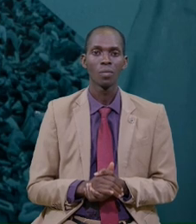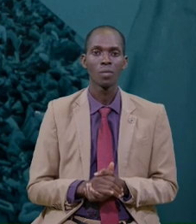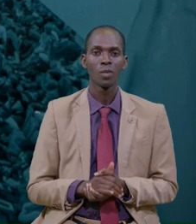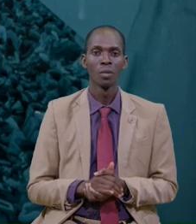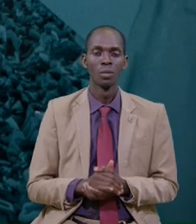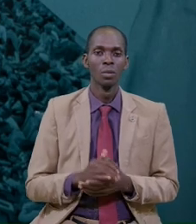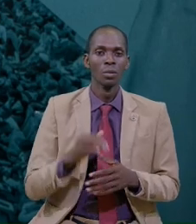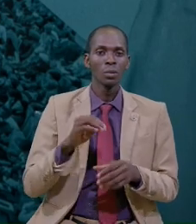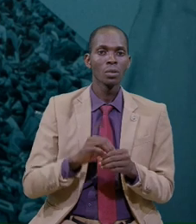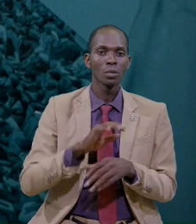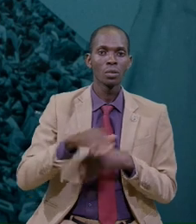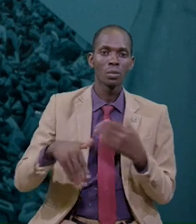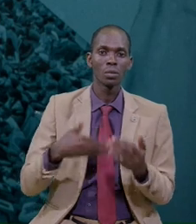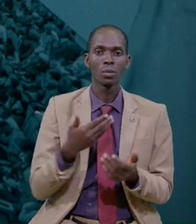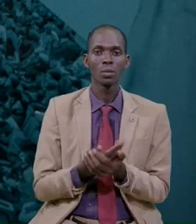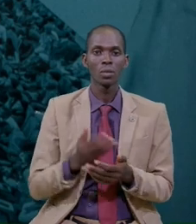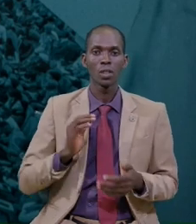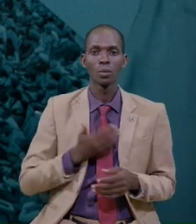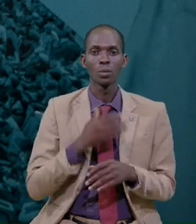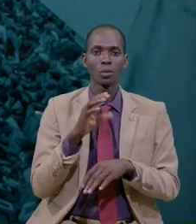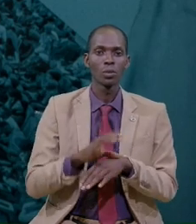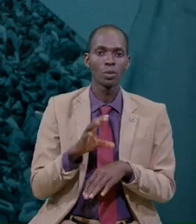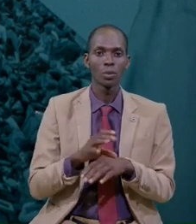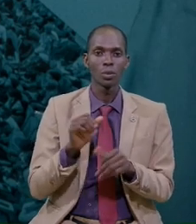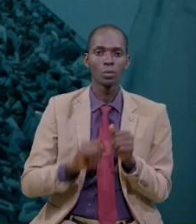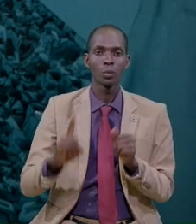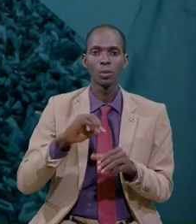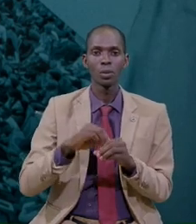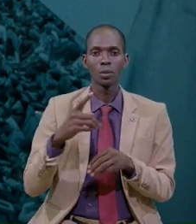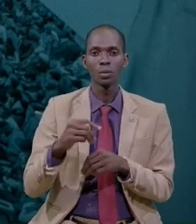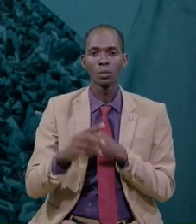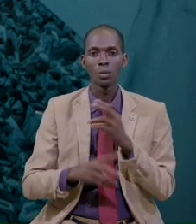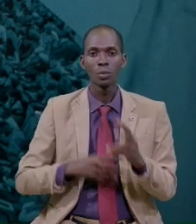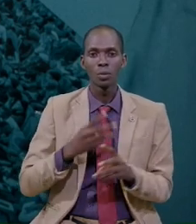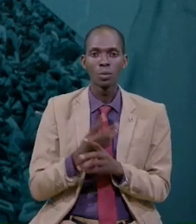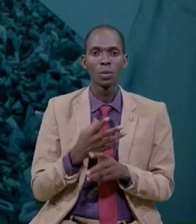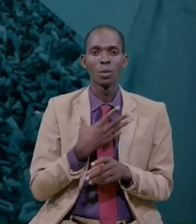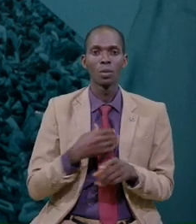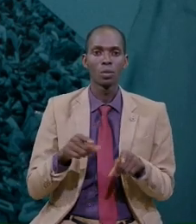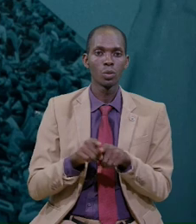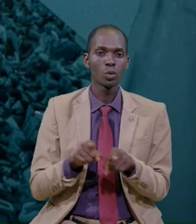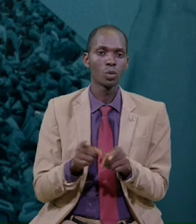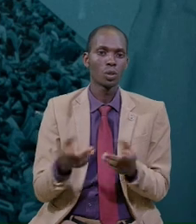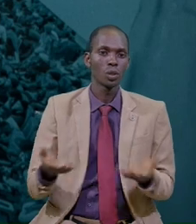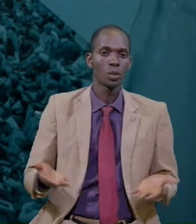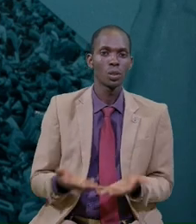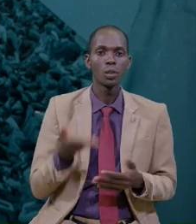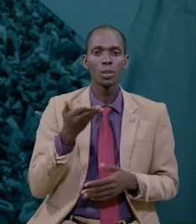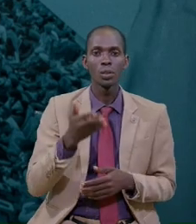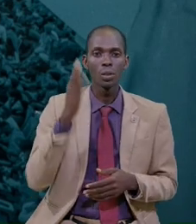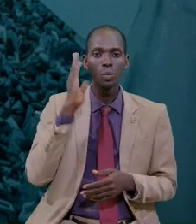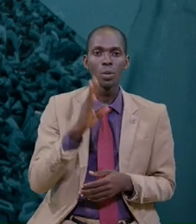Deeper Life Bible churches globally, as well as the Alpha location here. There's going to be